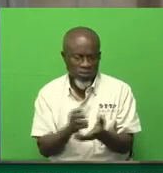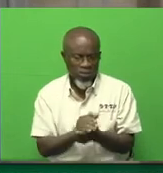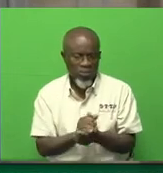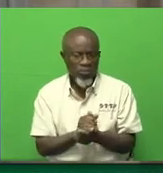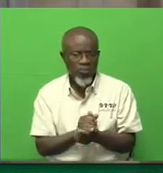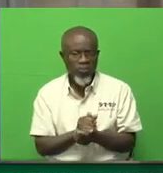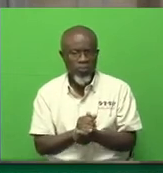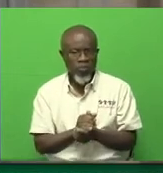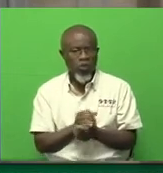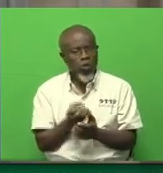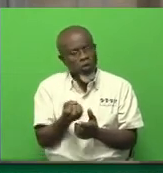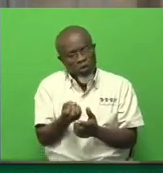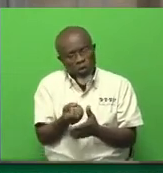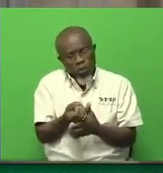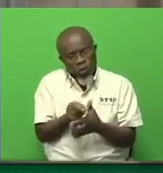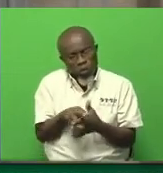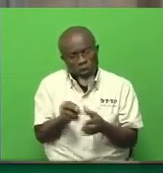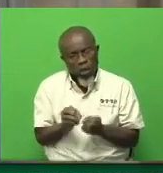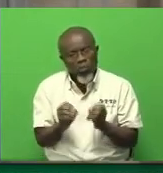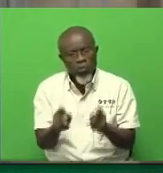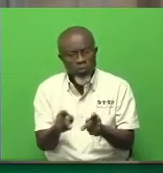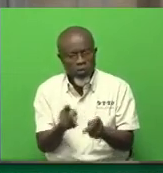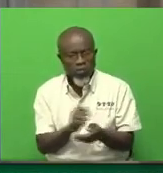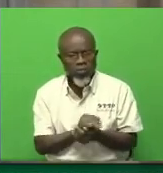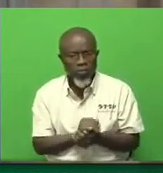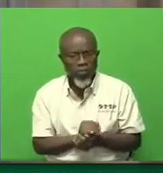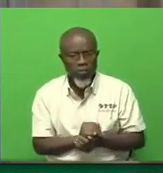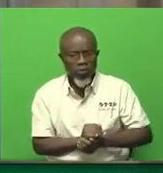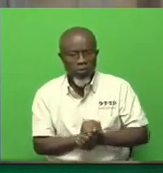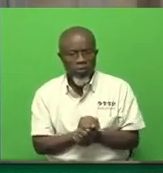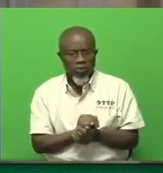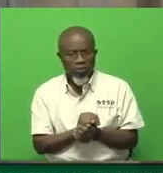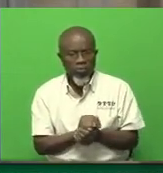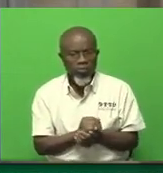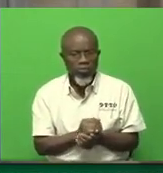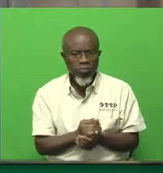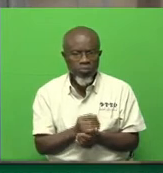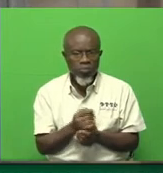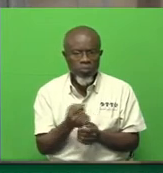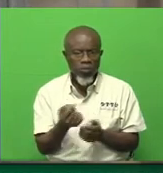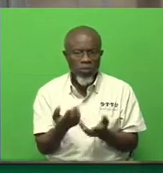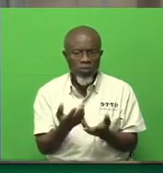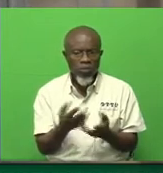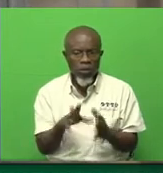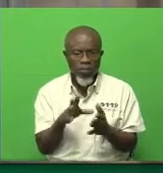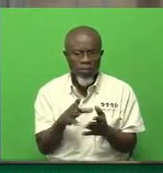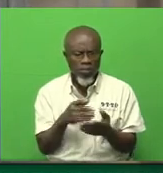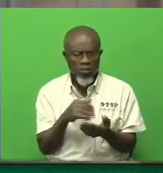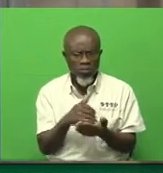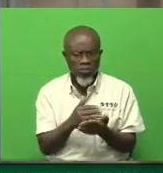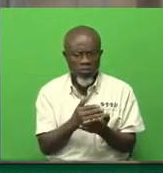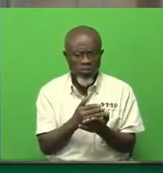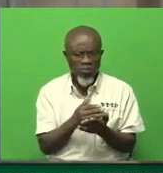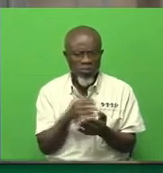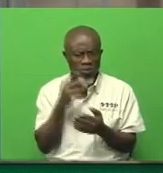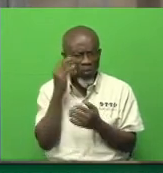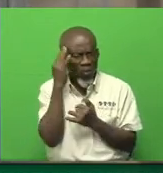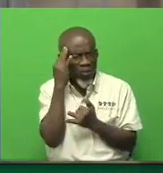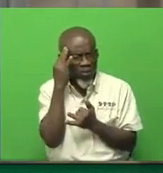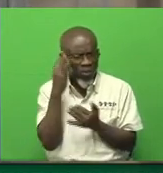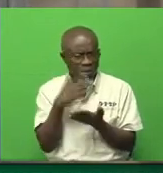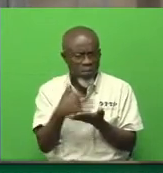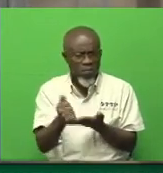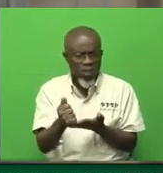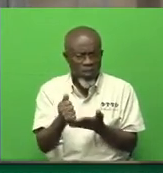spoke of the ministry buying the cheapest medication for sit up and he went on to say it concerned him about